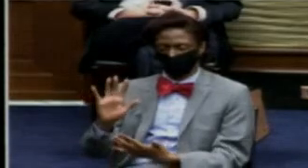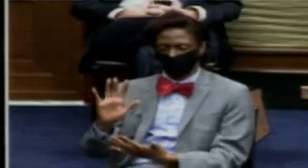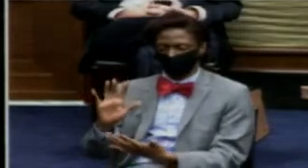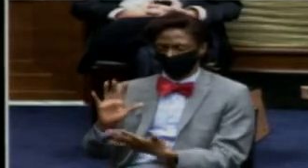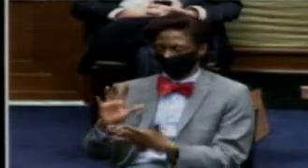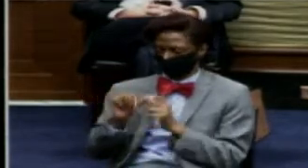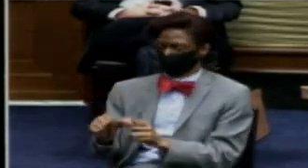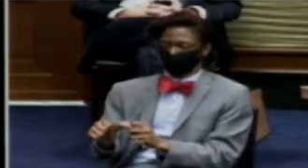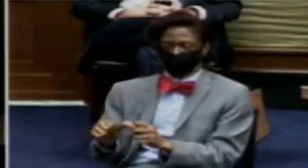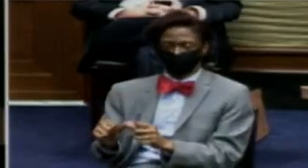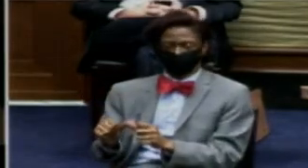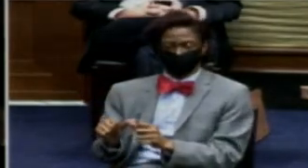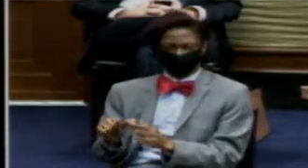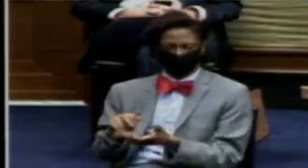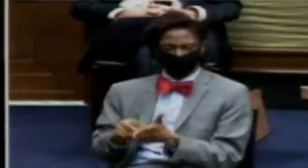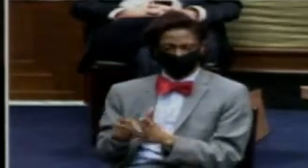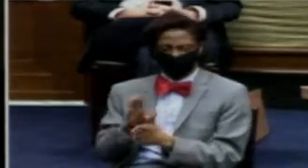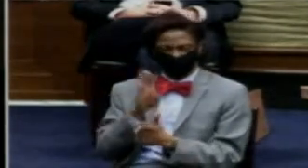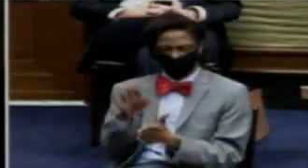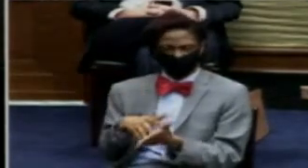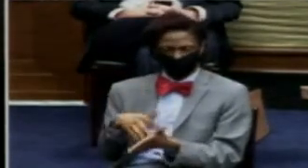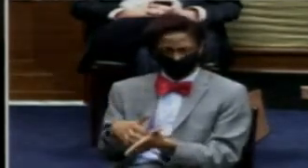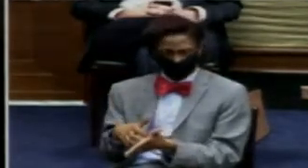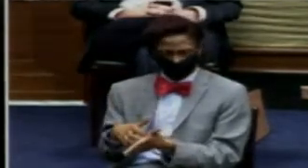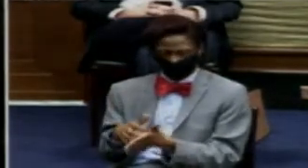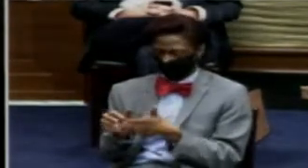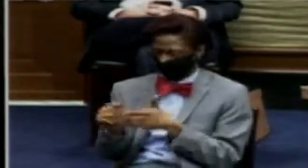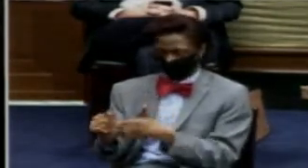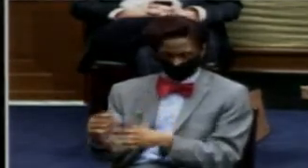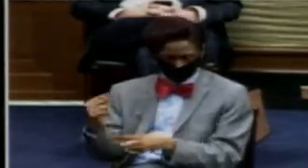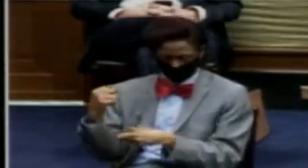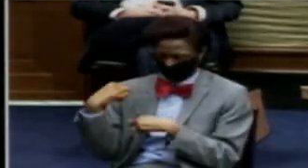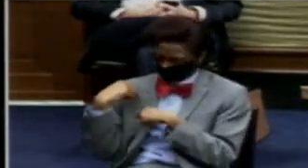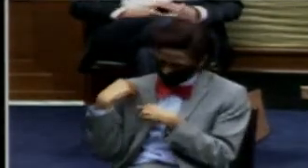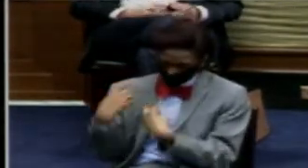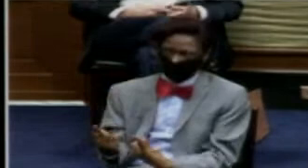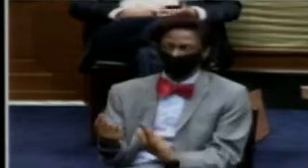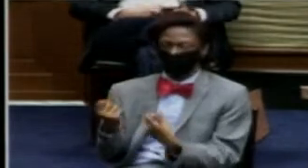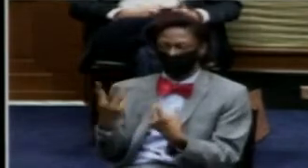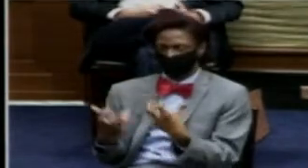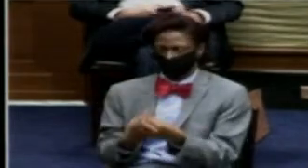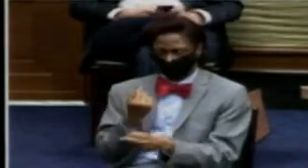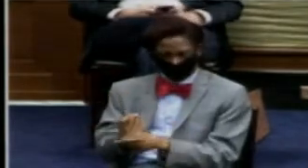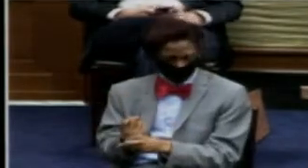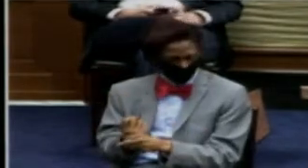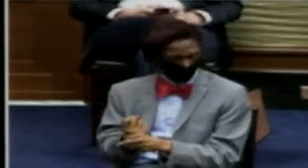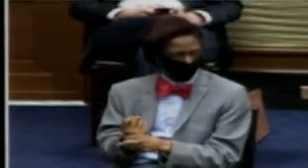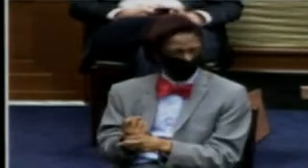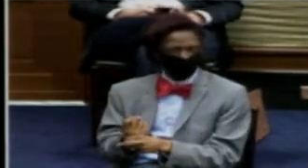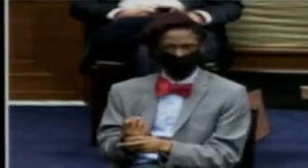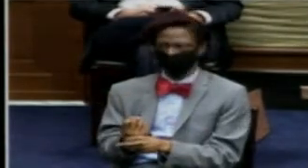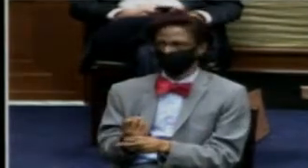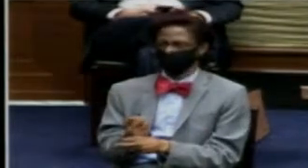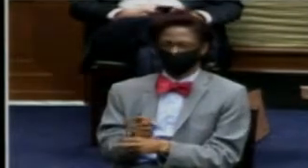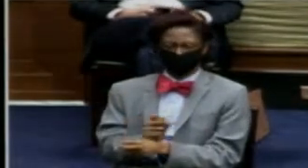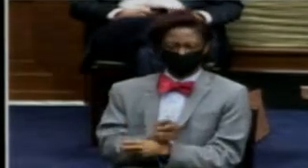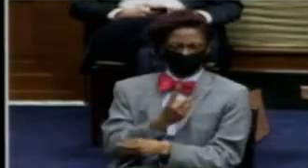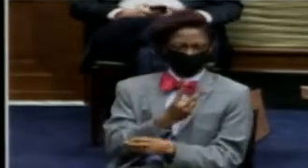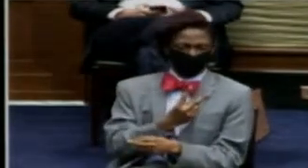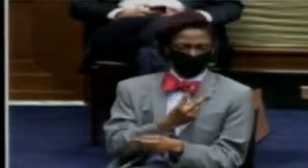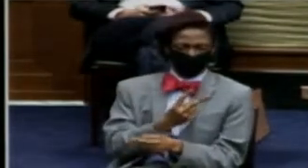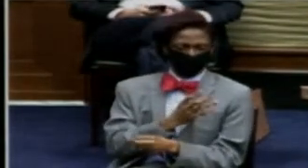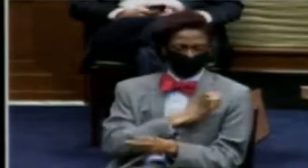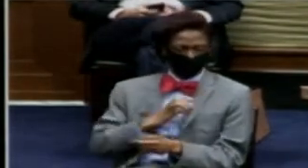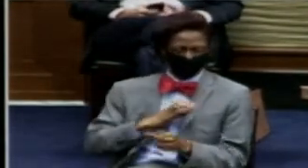fatigued, leadership over so many years, certainly over the last 2 Congresses, in